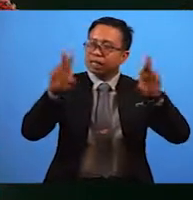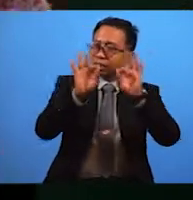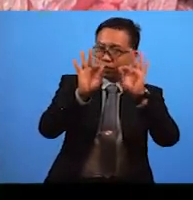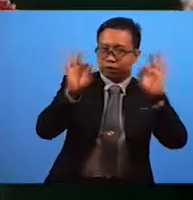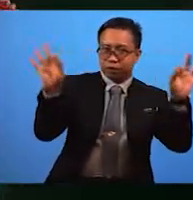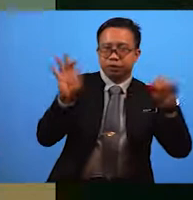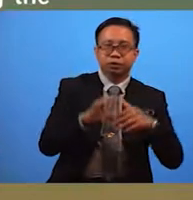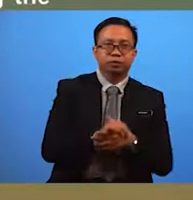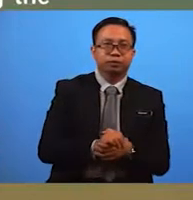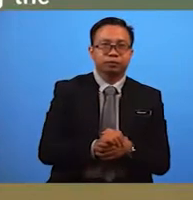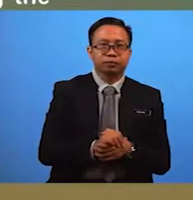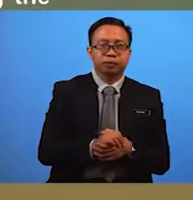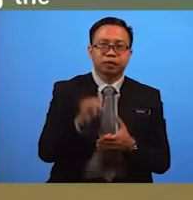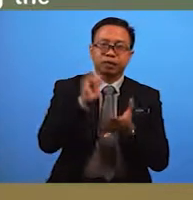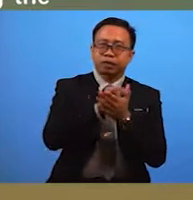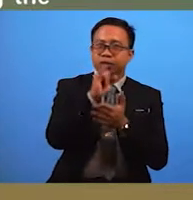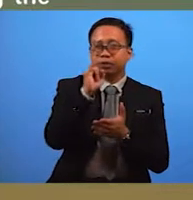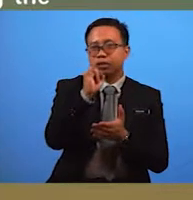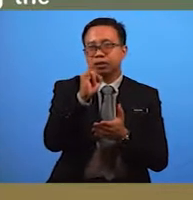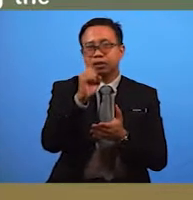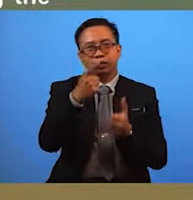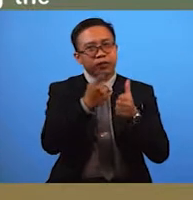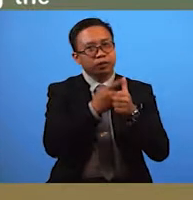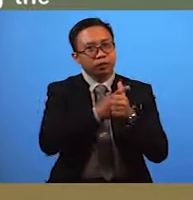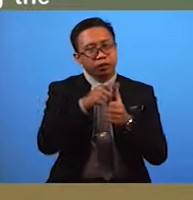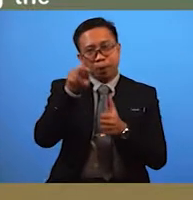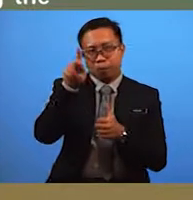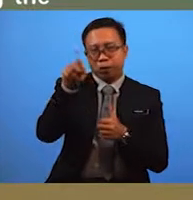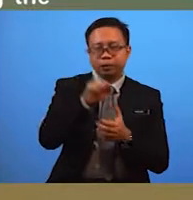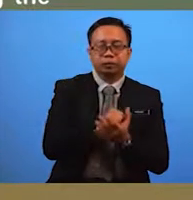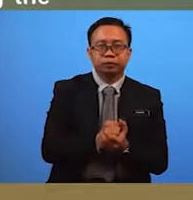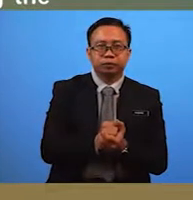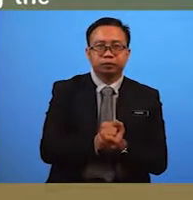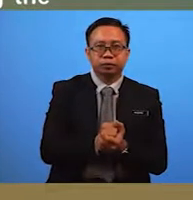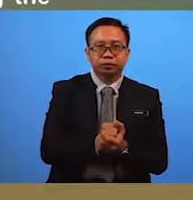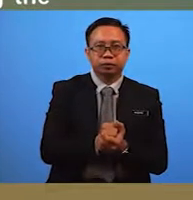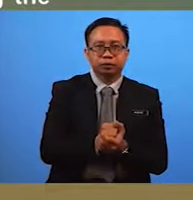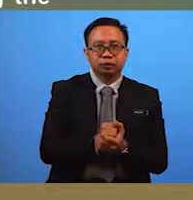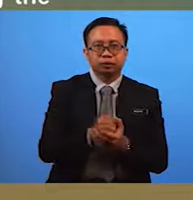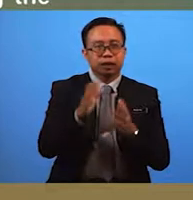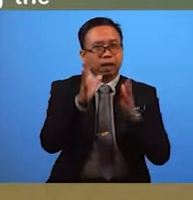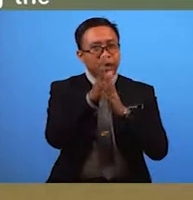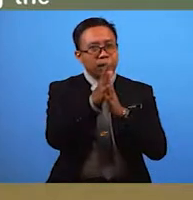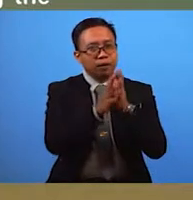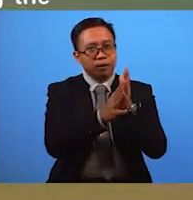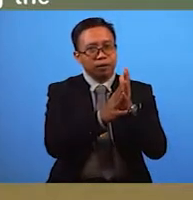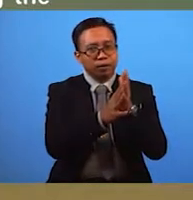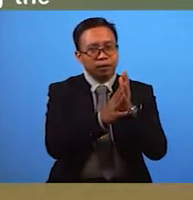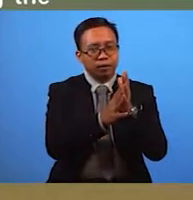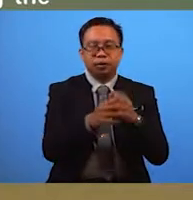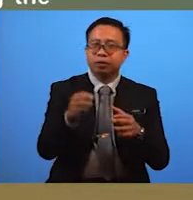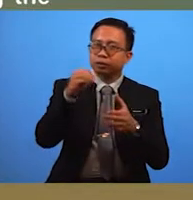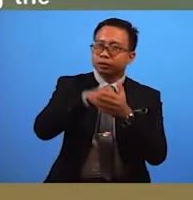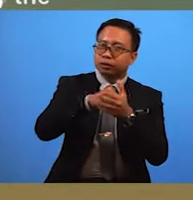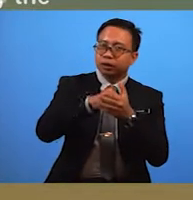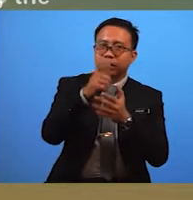sentence. This is the first content point. Hence, you must include this in your